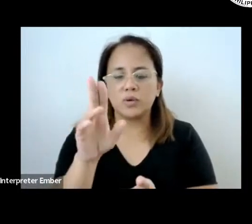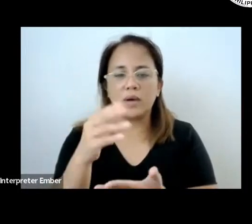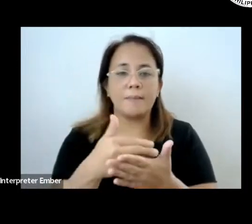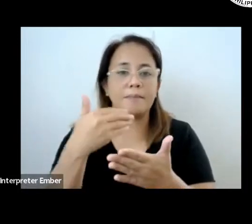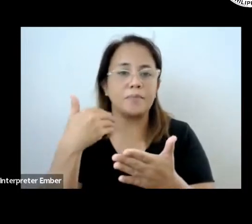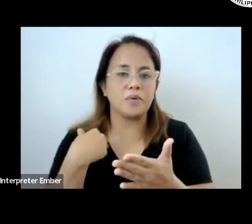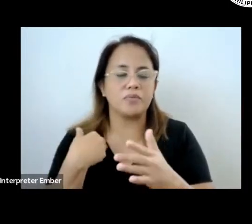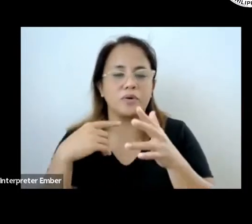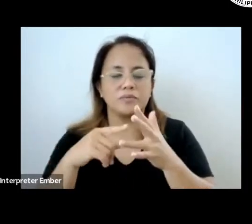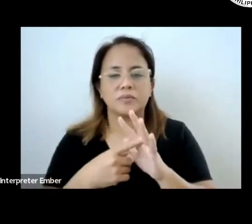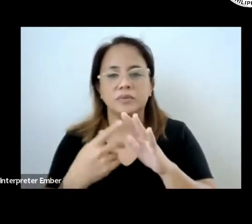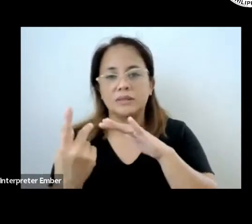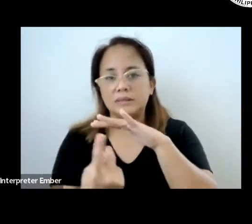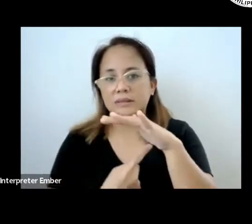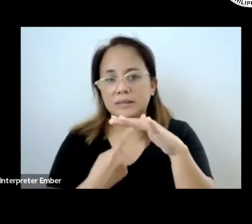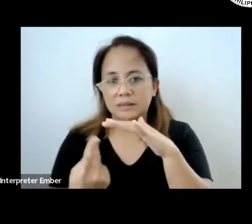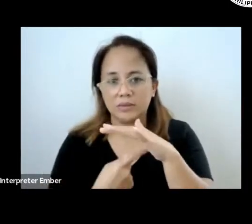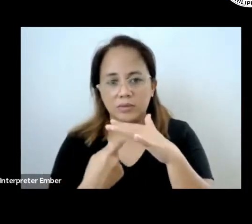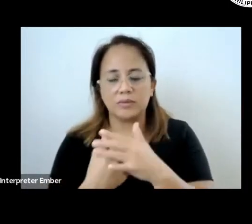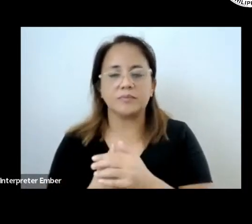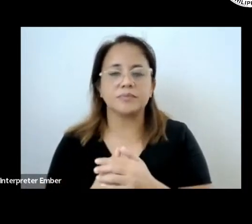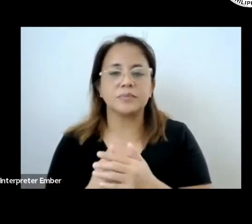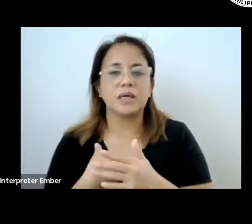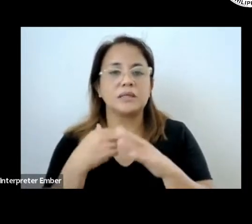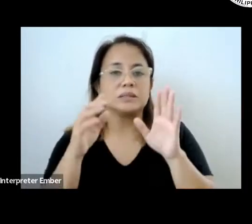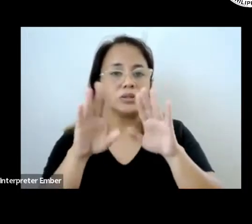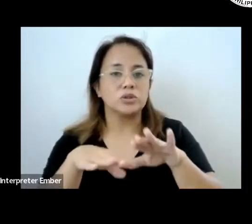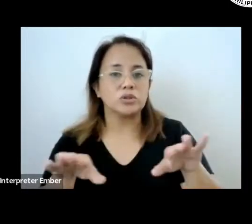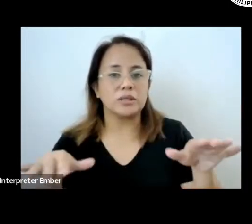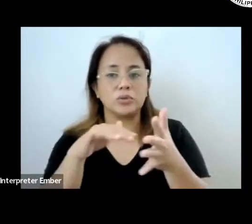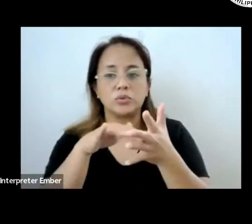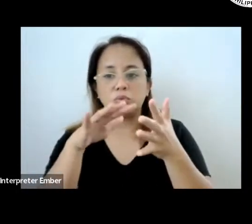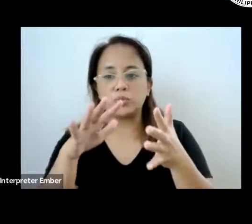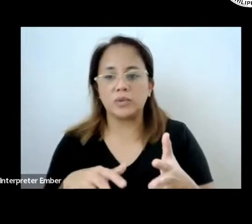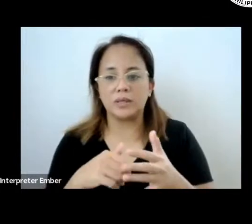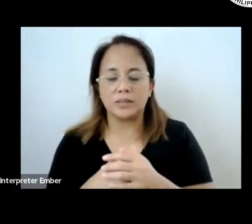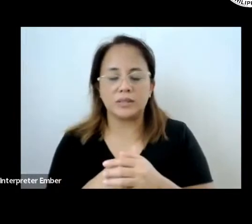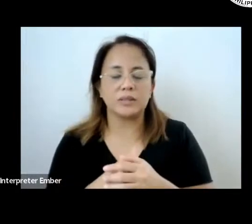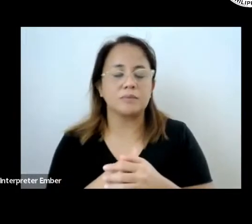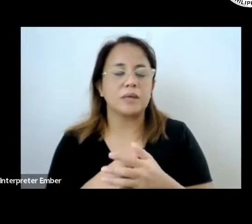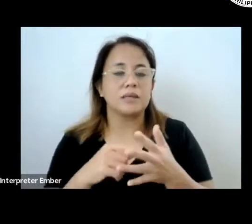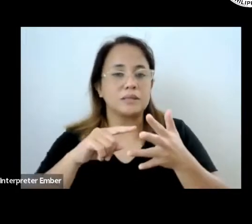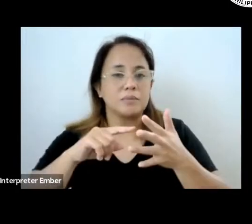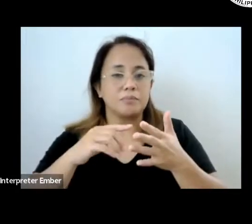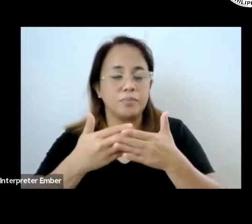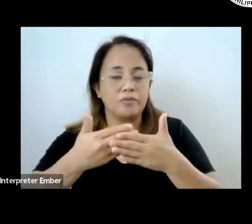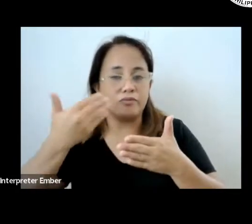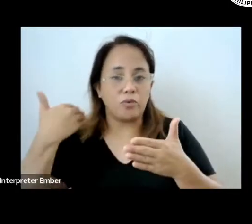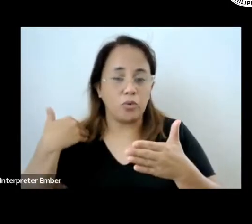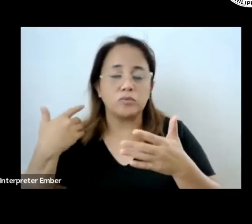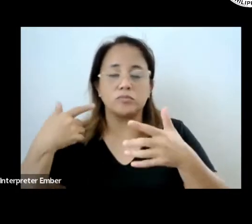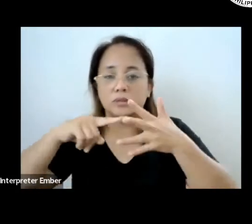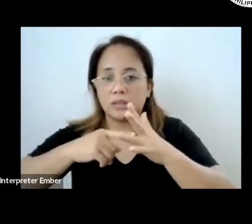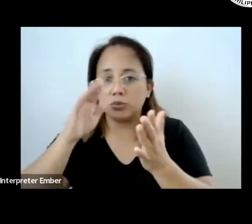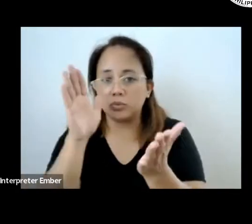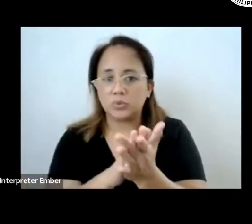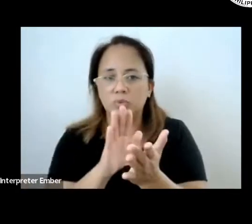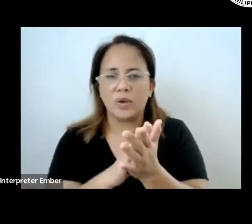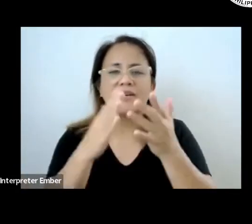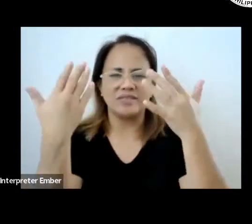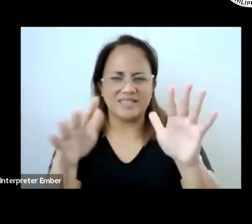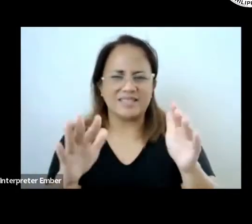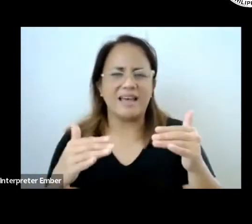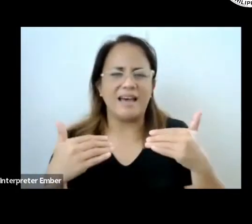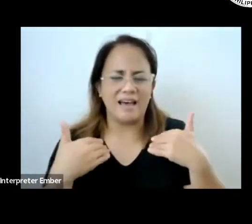enter kindergarten. So in other words, our children, our learners, upon entering school, has already